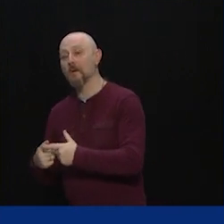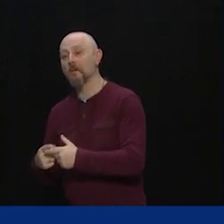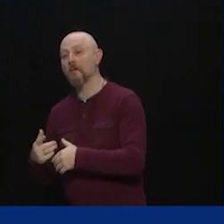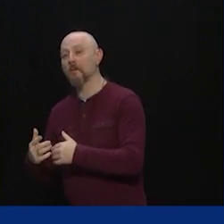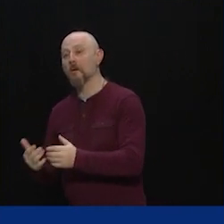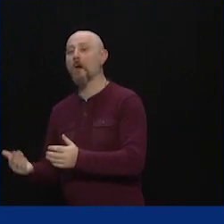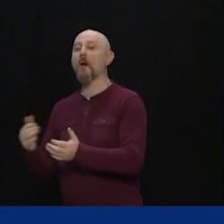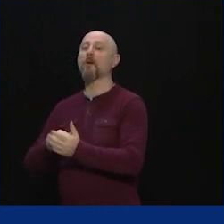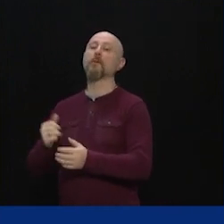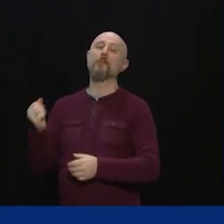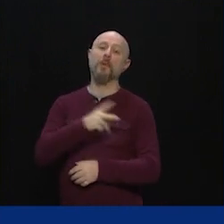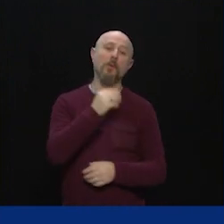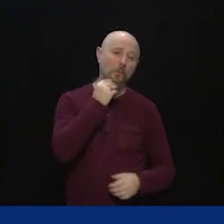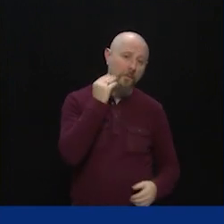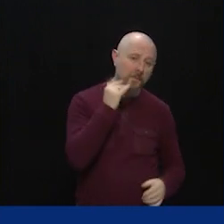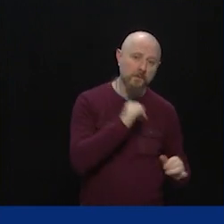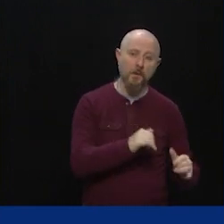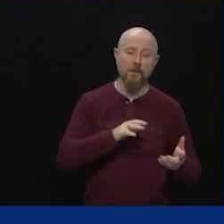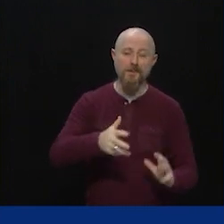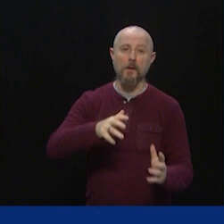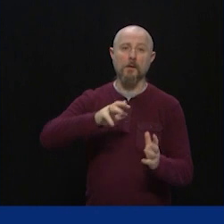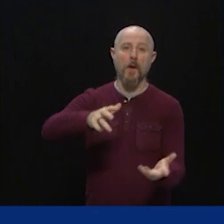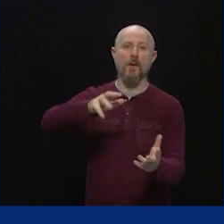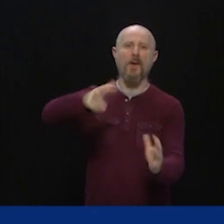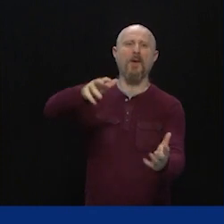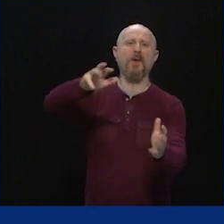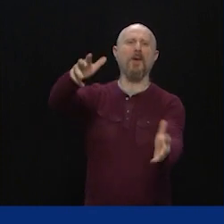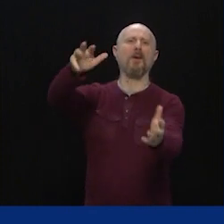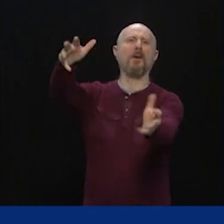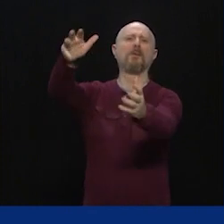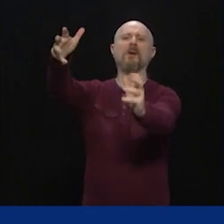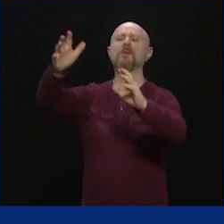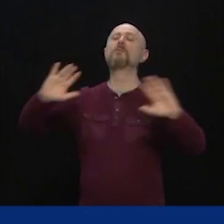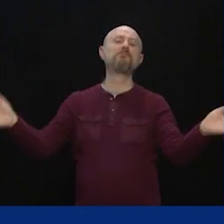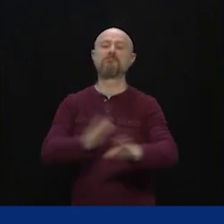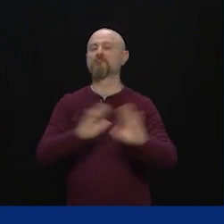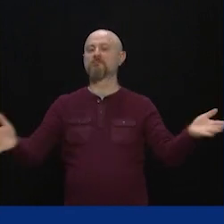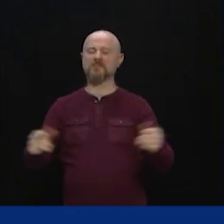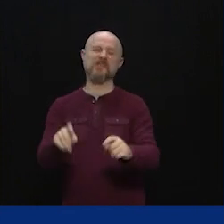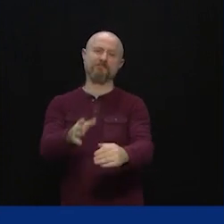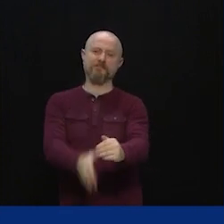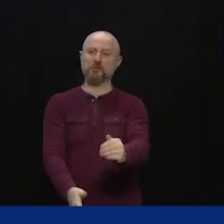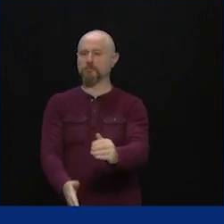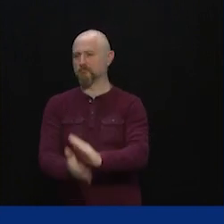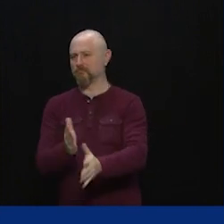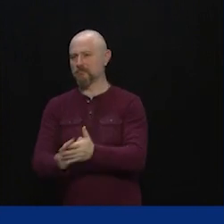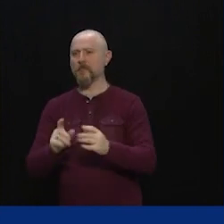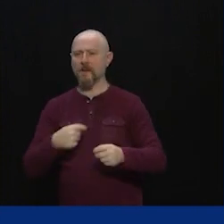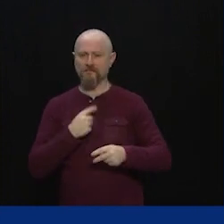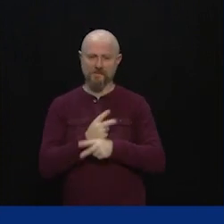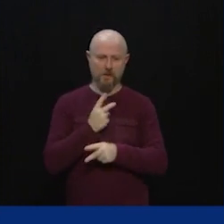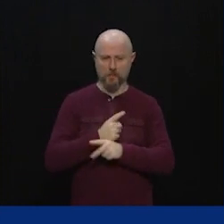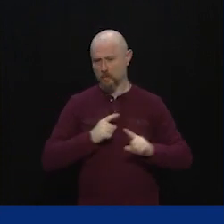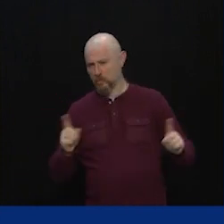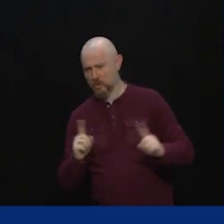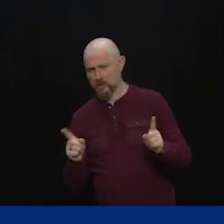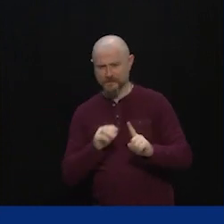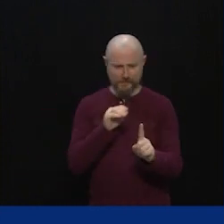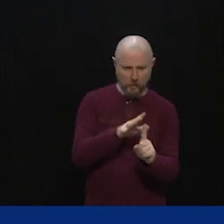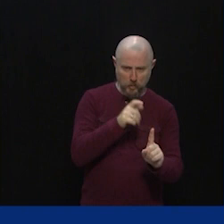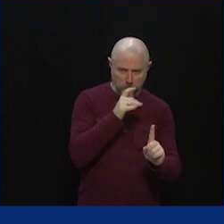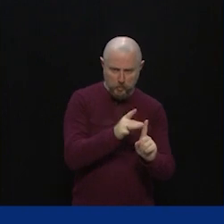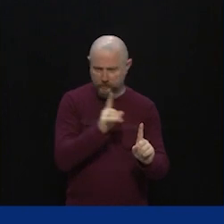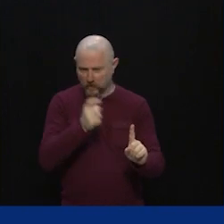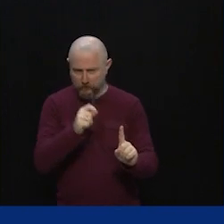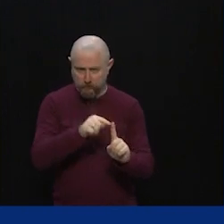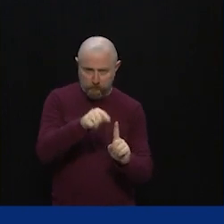full-time remote. That has to end. So we're going to be smart about it, and asking where the exposure came from is a different question, but I think we can get to the same